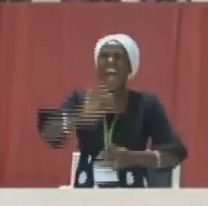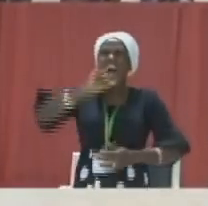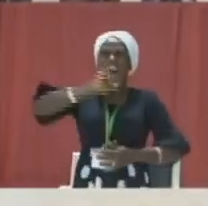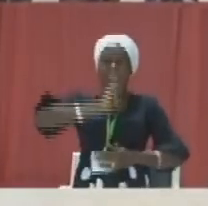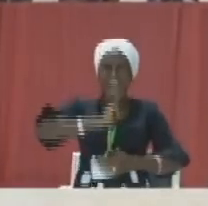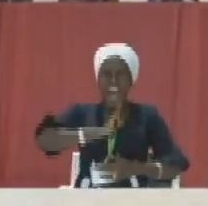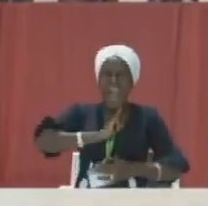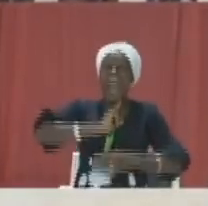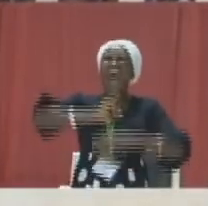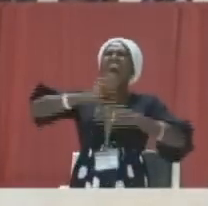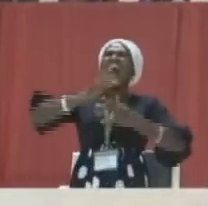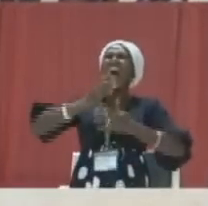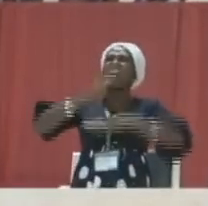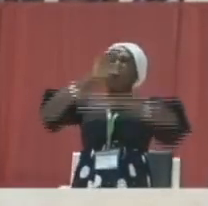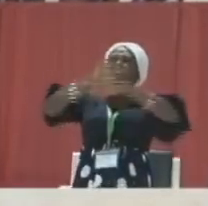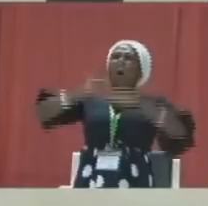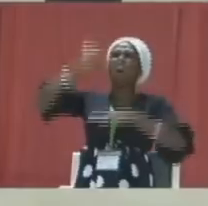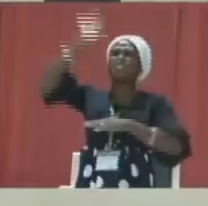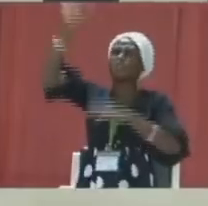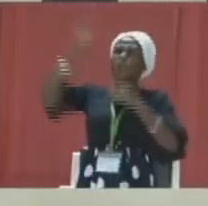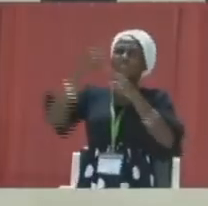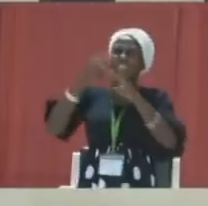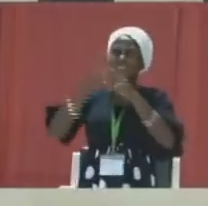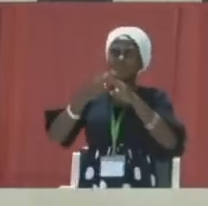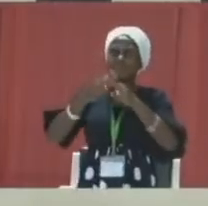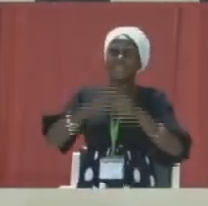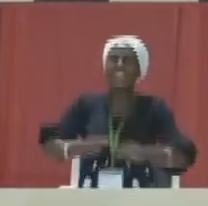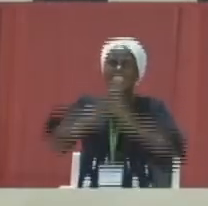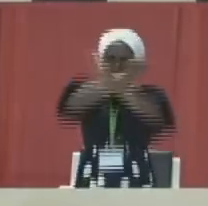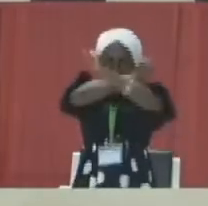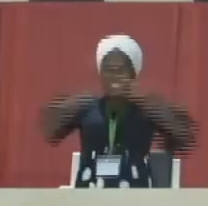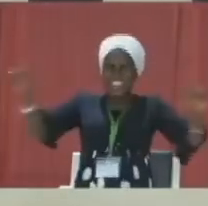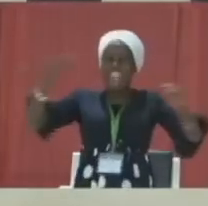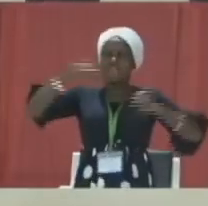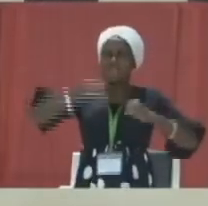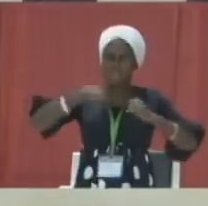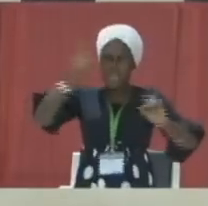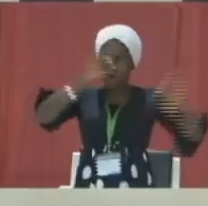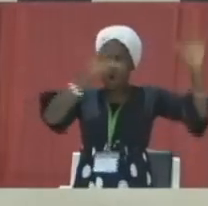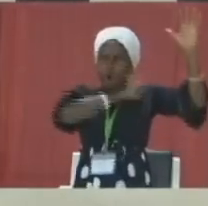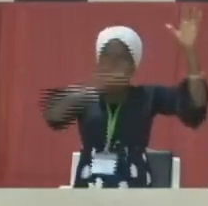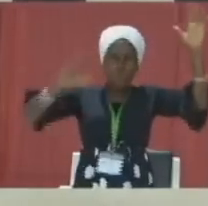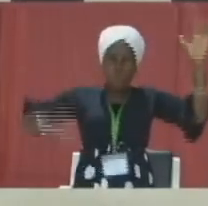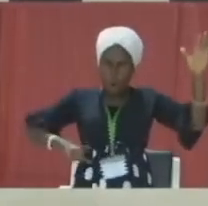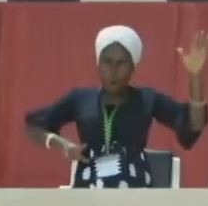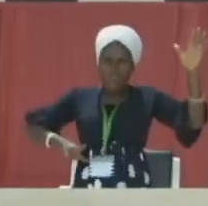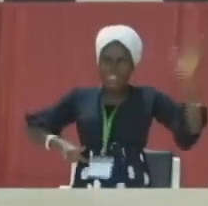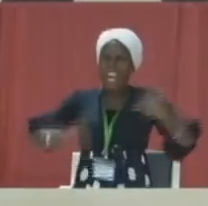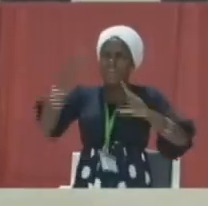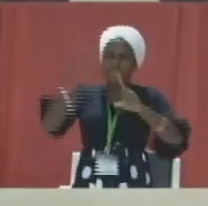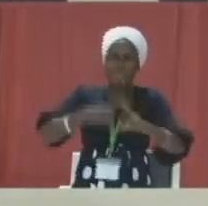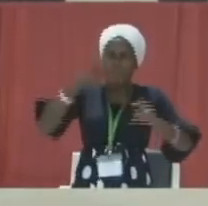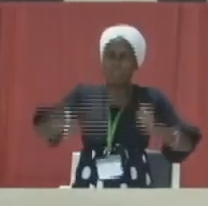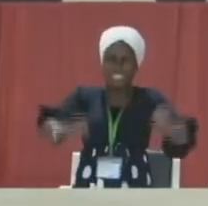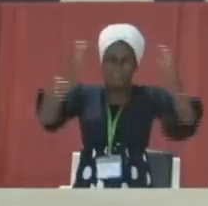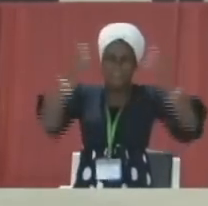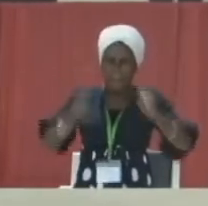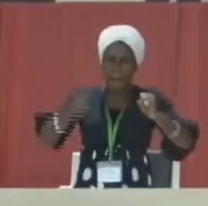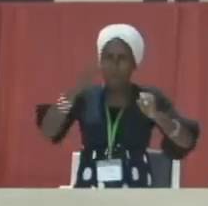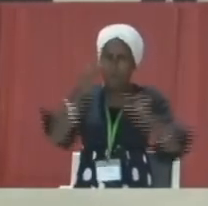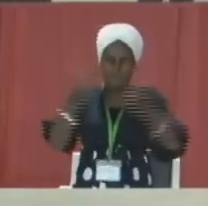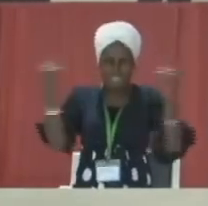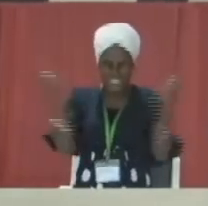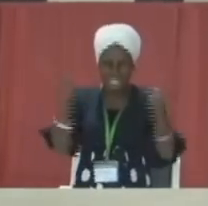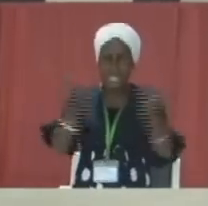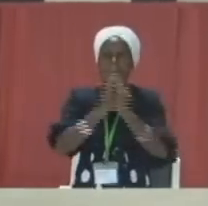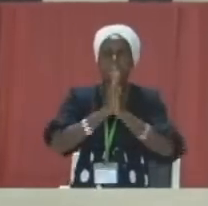name. Save me, O Lord, from the power of sin. Go ahead and pray